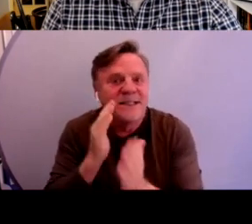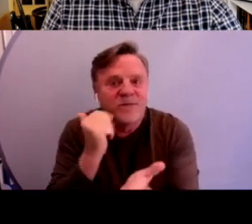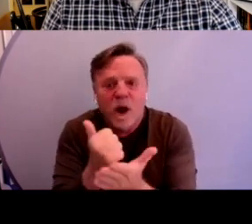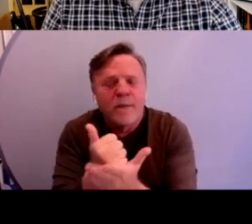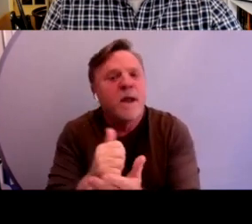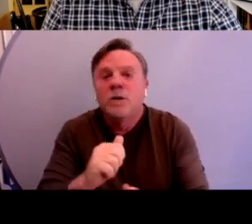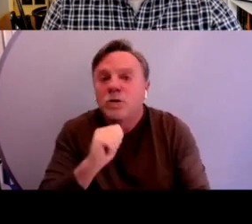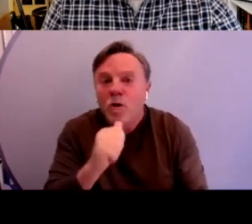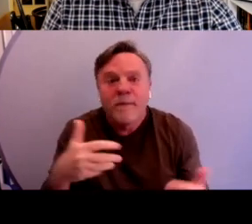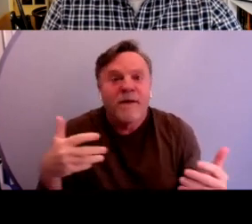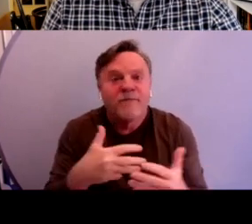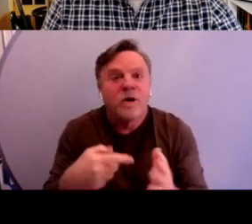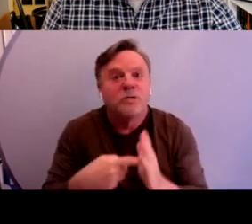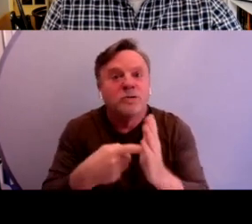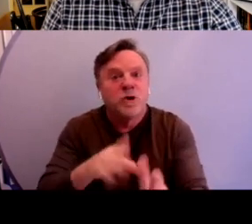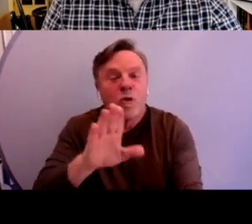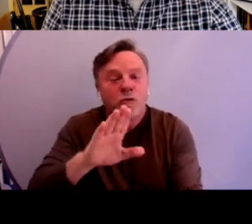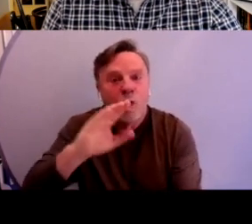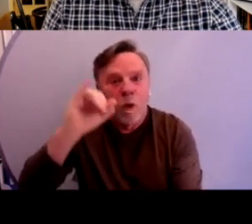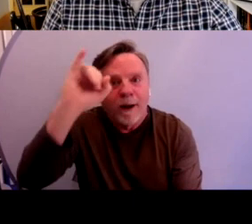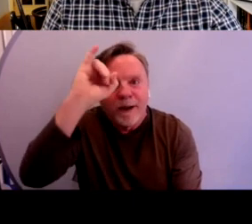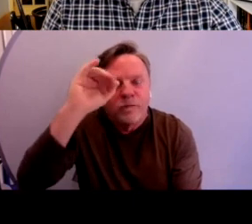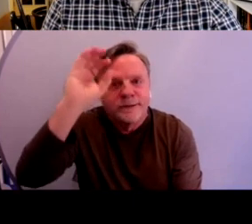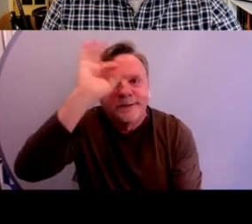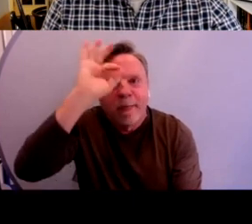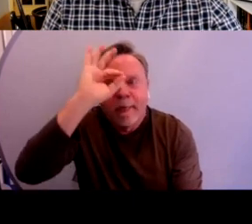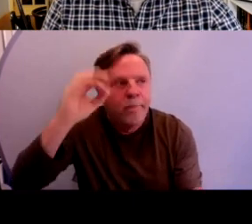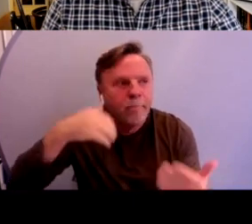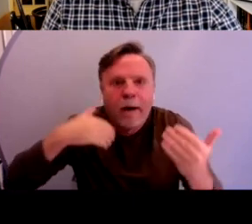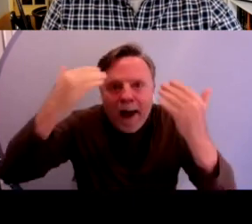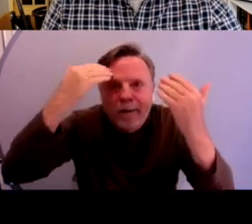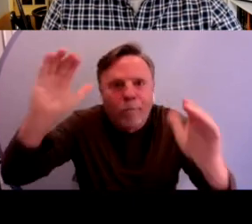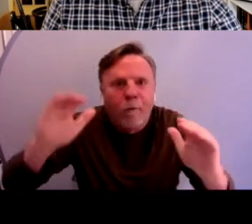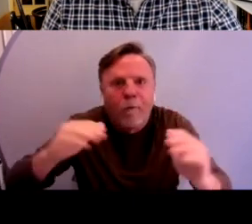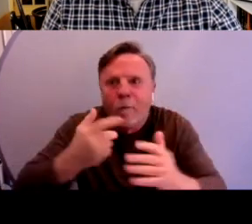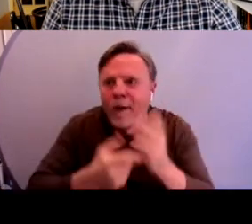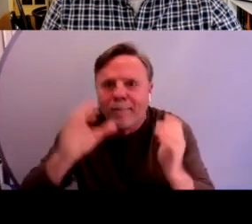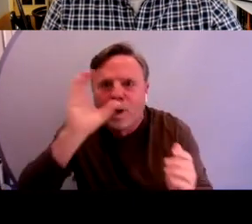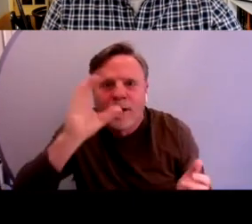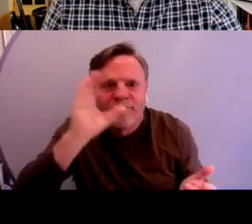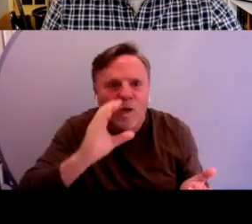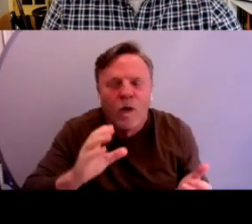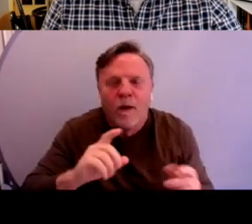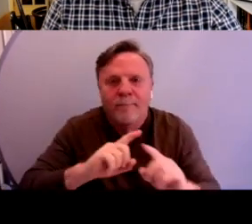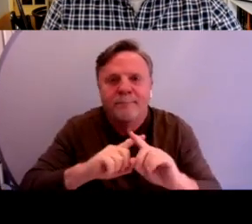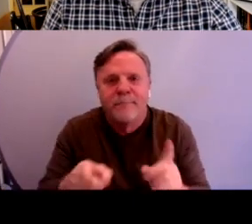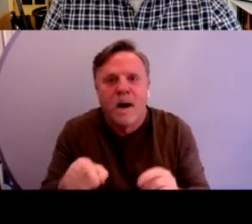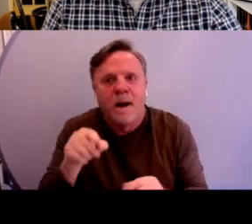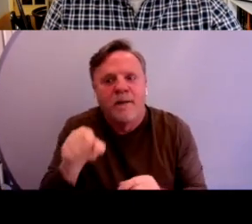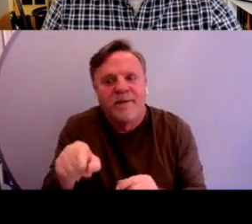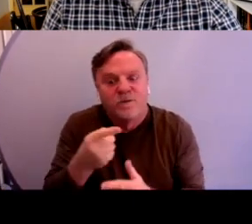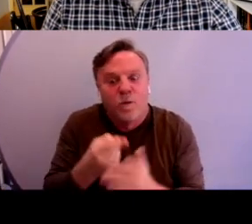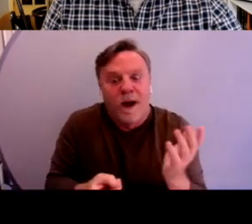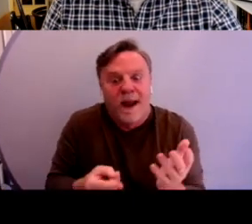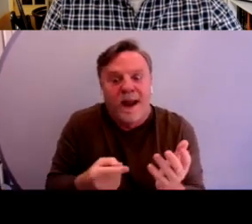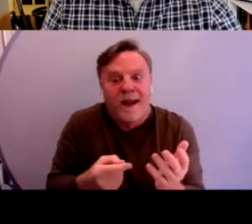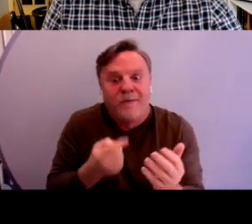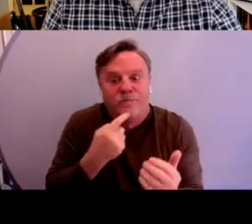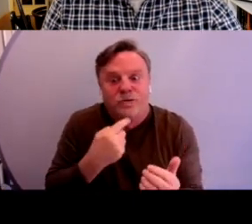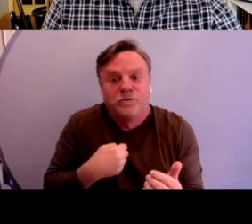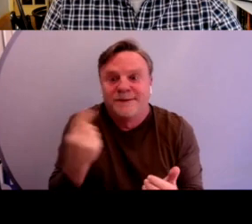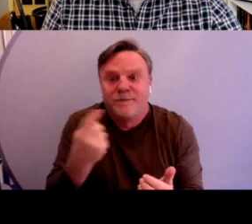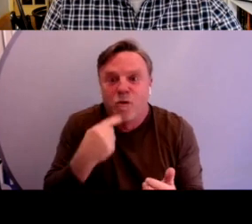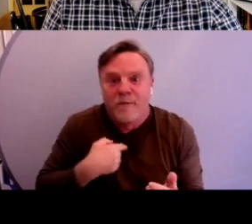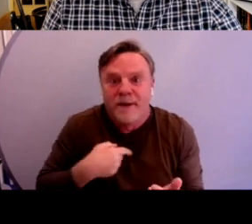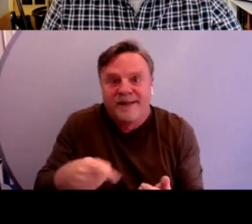afraid to show your ignorance, to say, I don't know really what I'm looking for, but this is what I've been told to find. Can you help me?